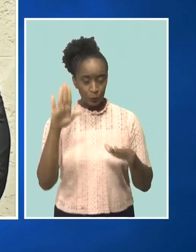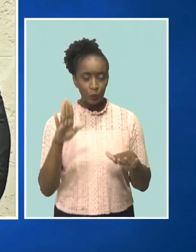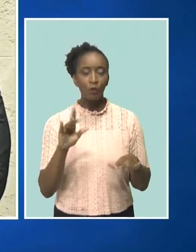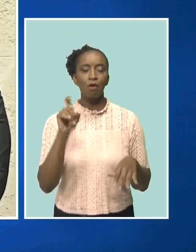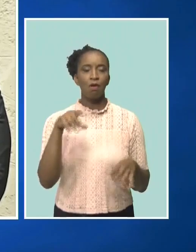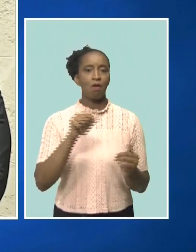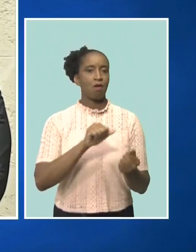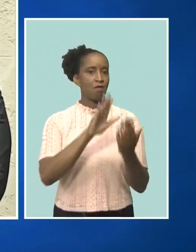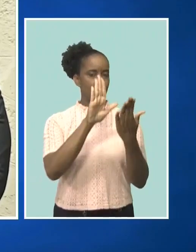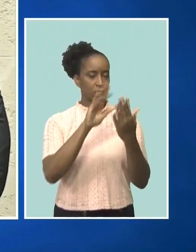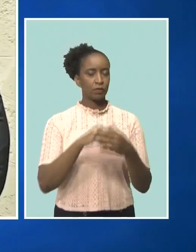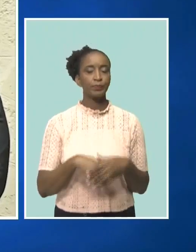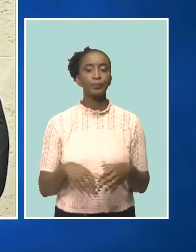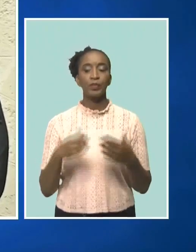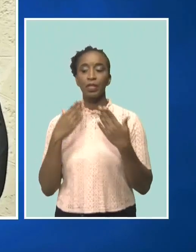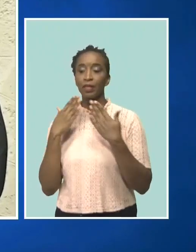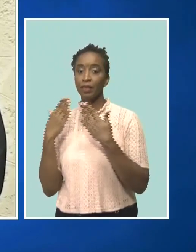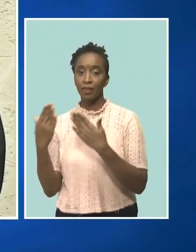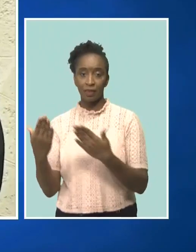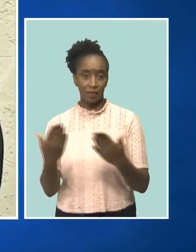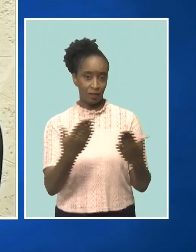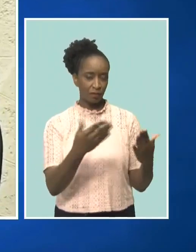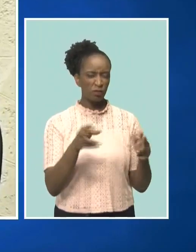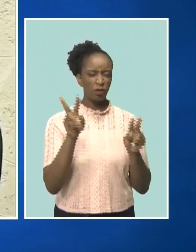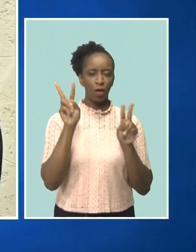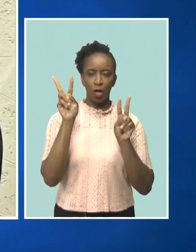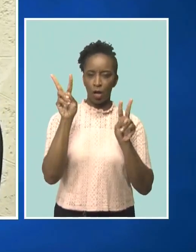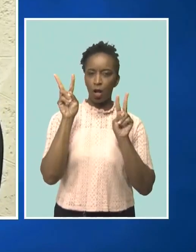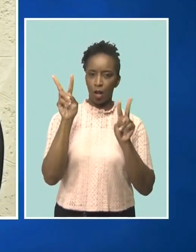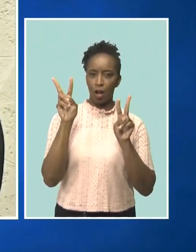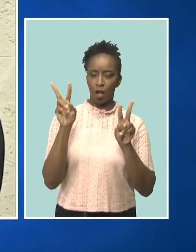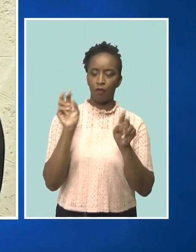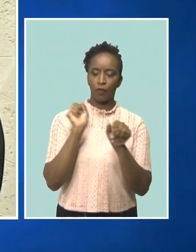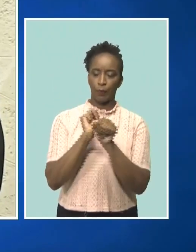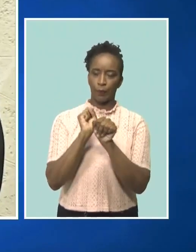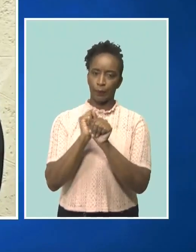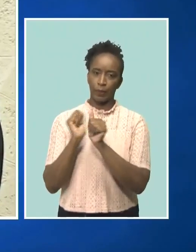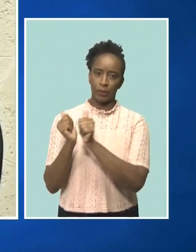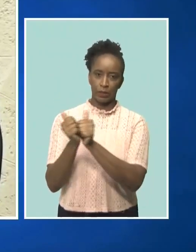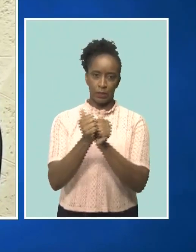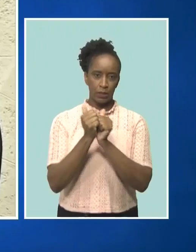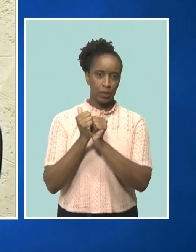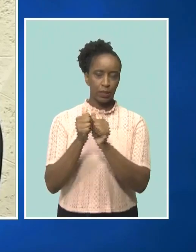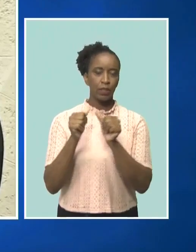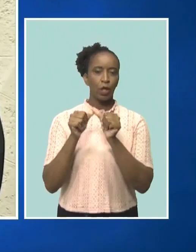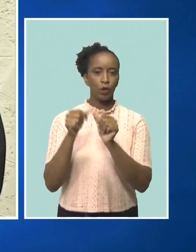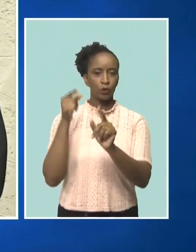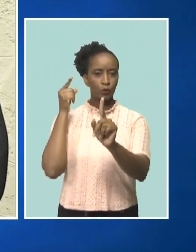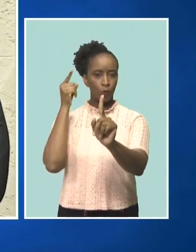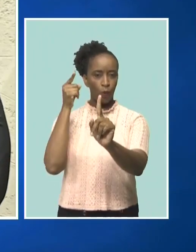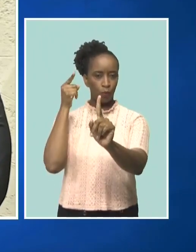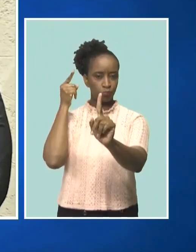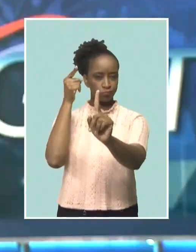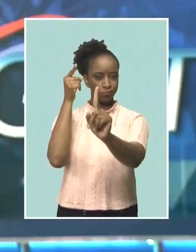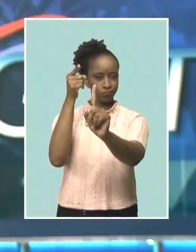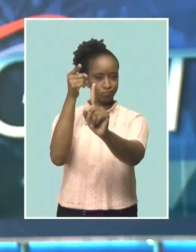you and look forward to working with all of you as we stay focused on that journey. Thank you and have a blessed